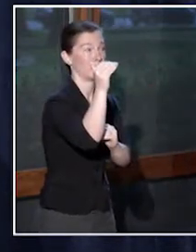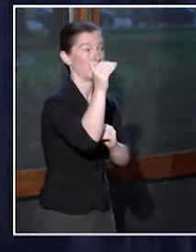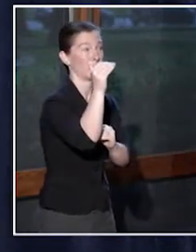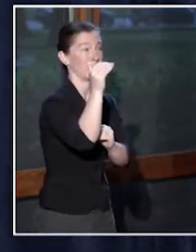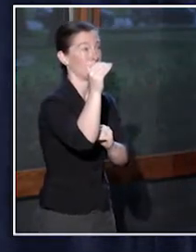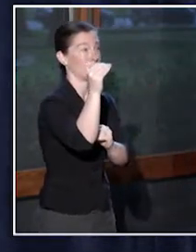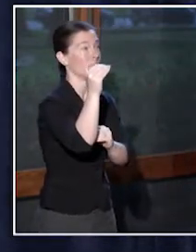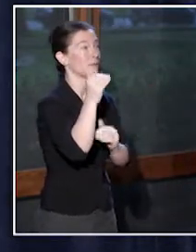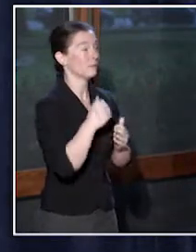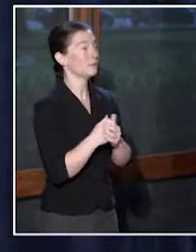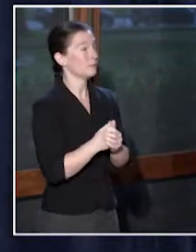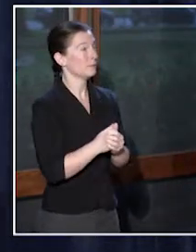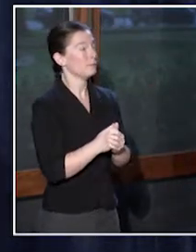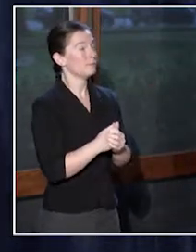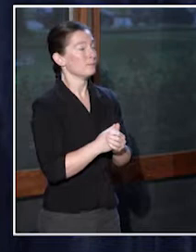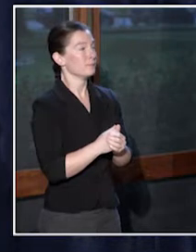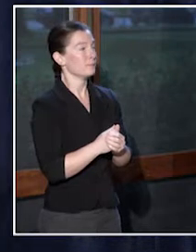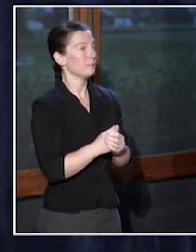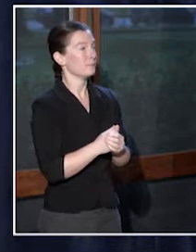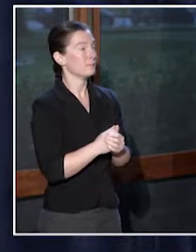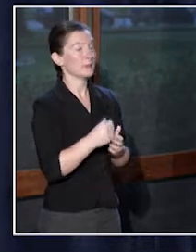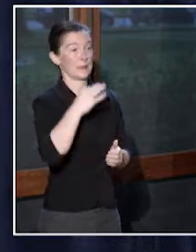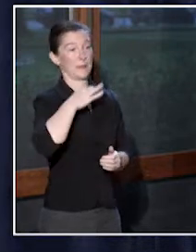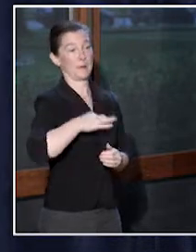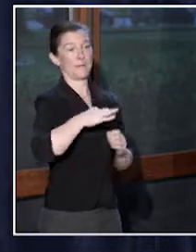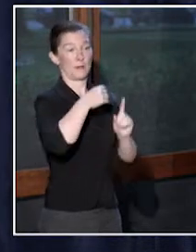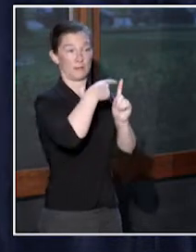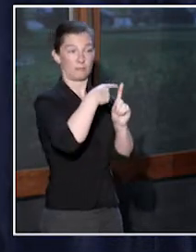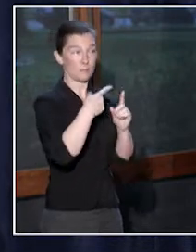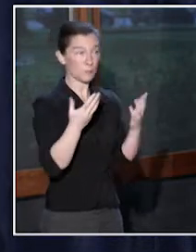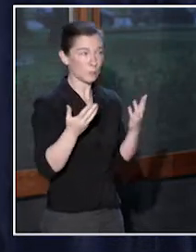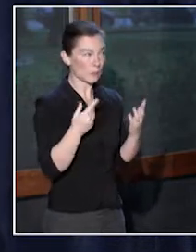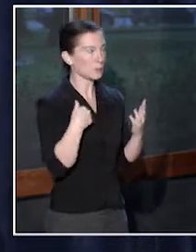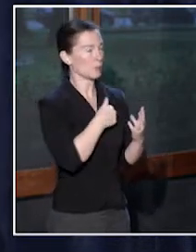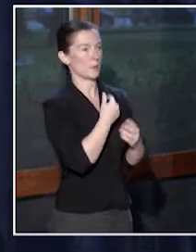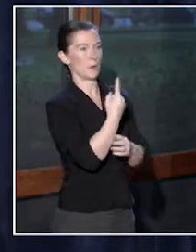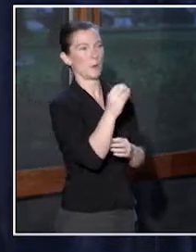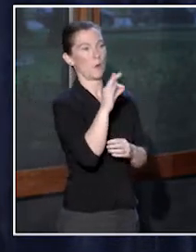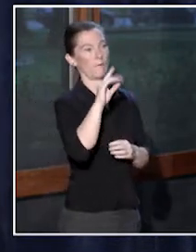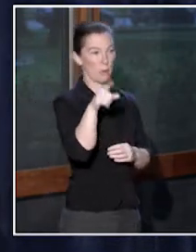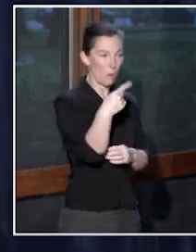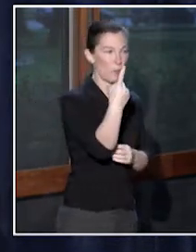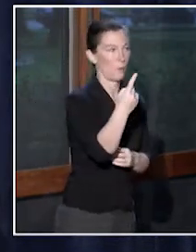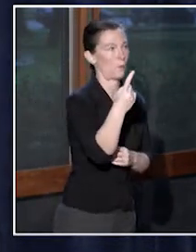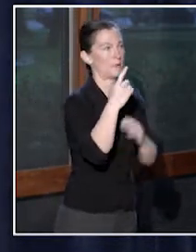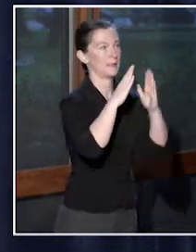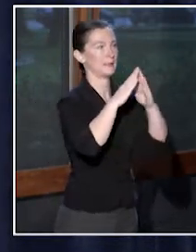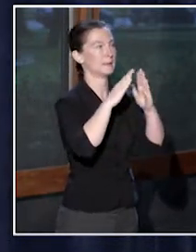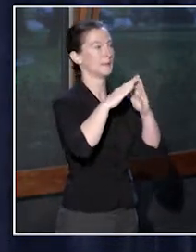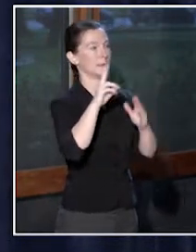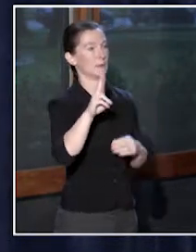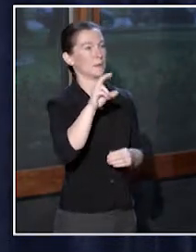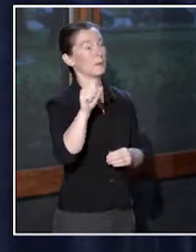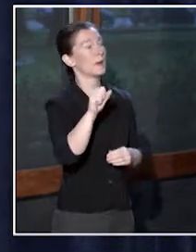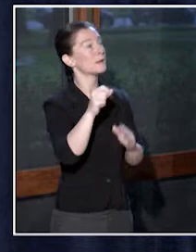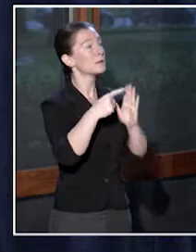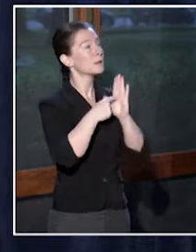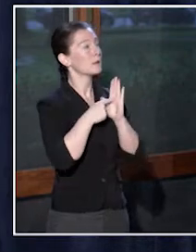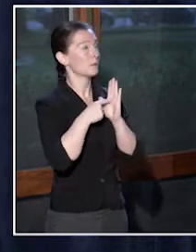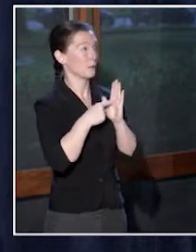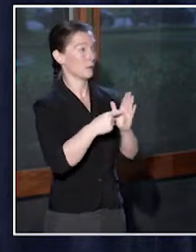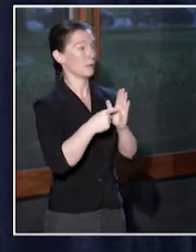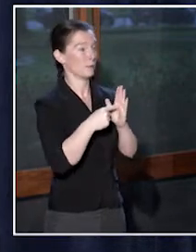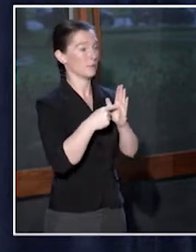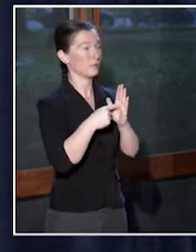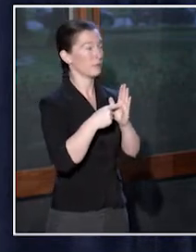results. We are one of the only cities in the United States of America that actually demonstrated through its point in time count that we